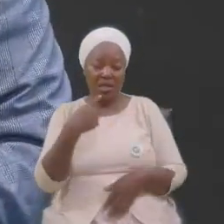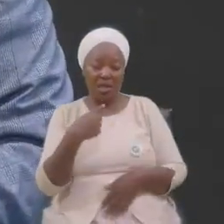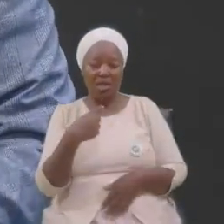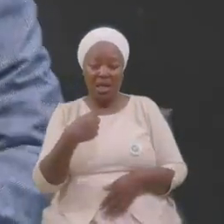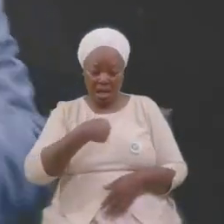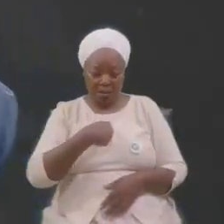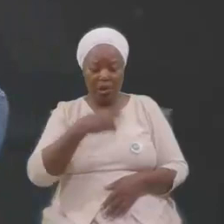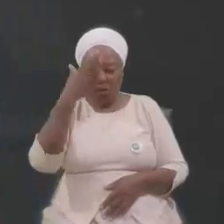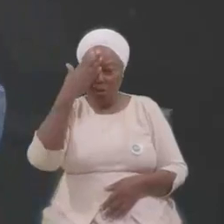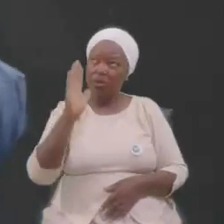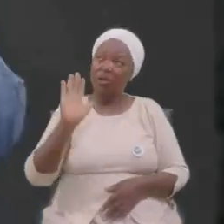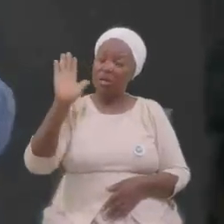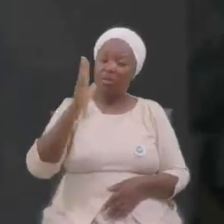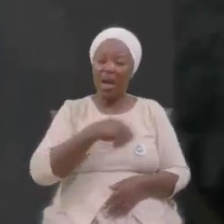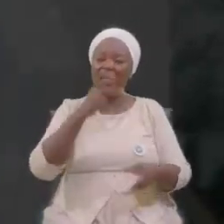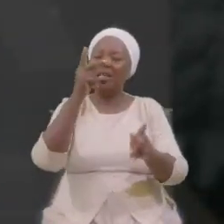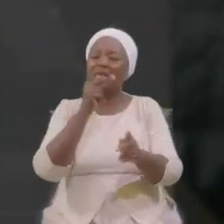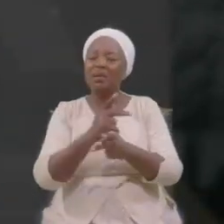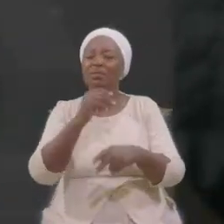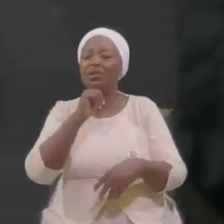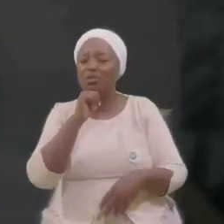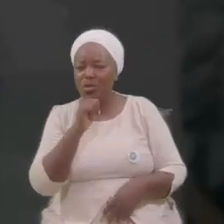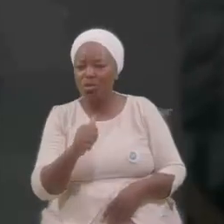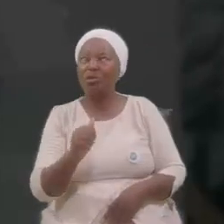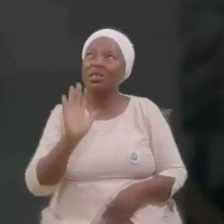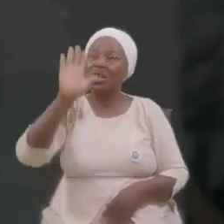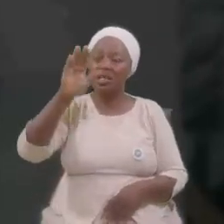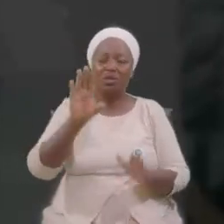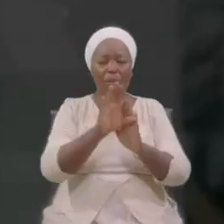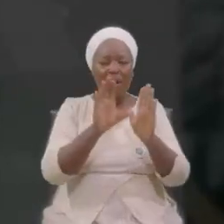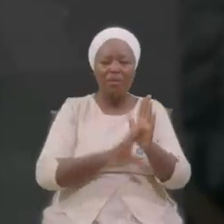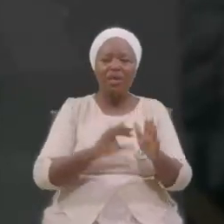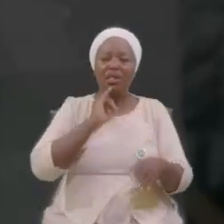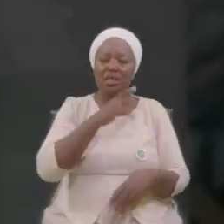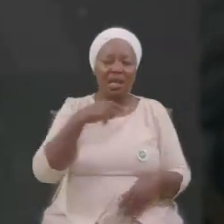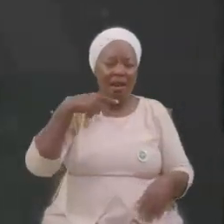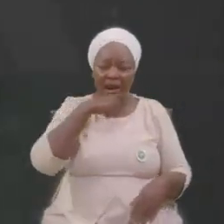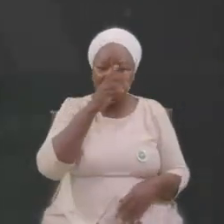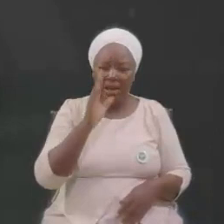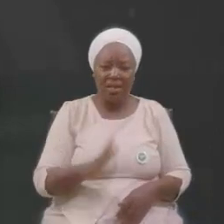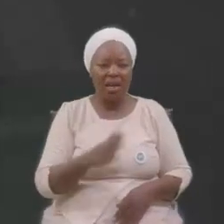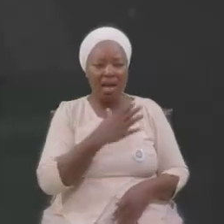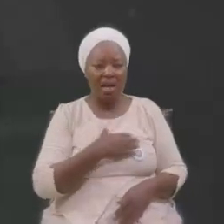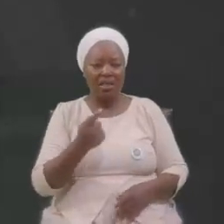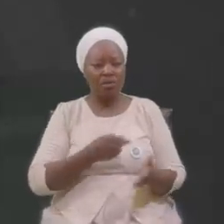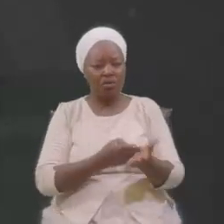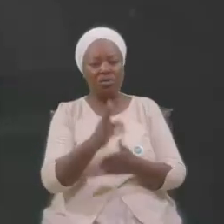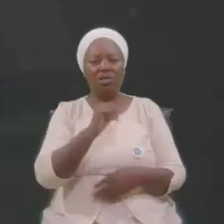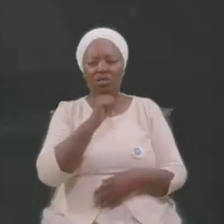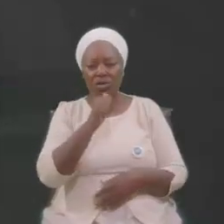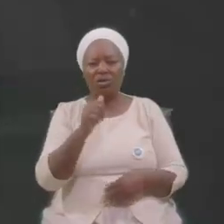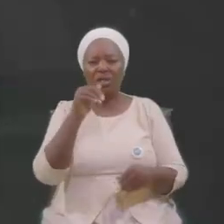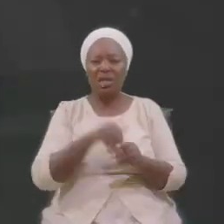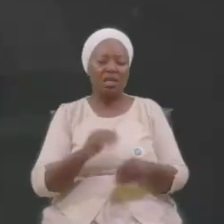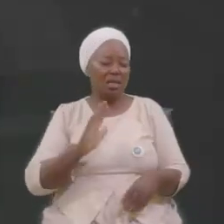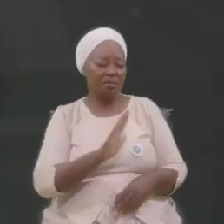him, and keepeth not his commandment, is a liar, and the truth is not in